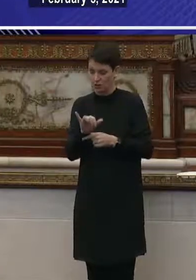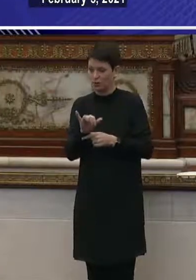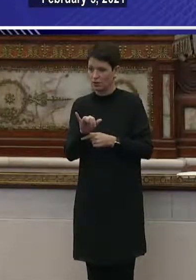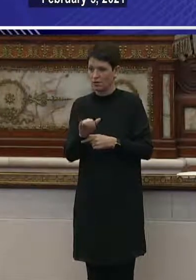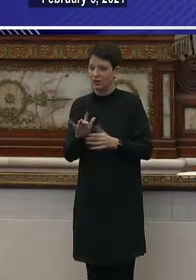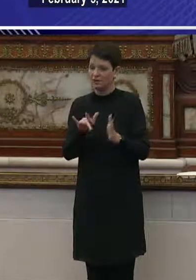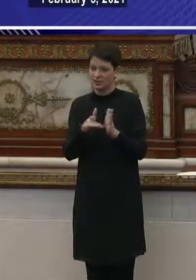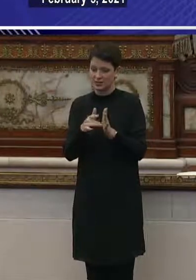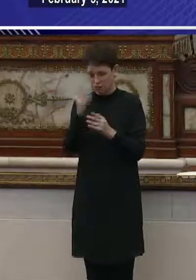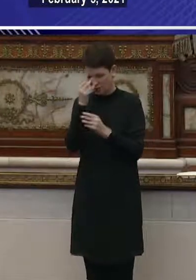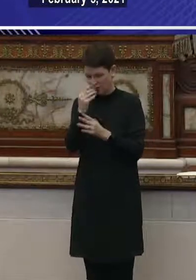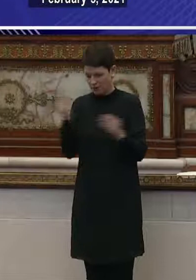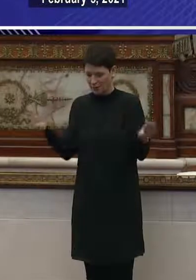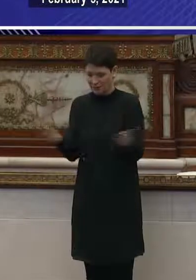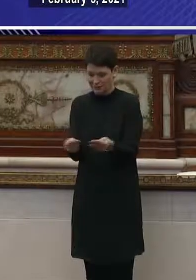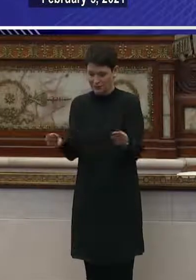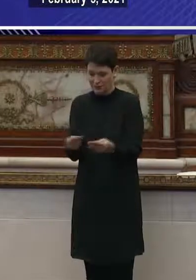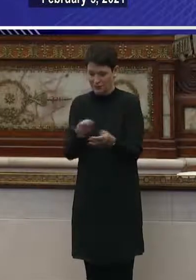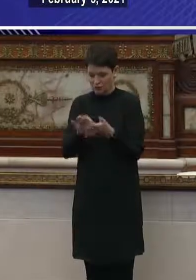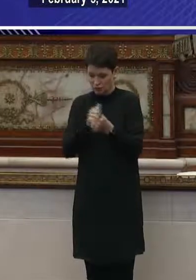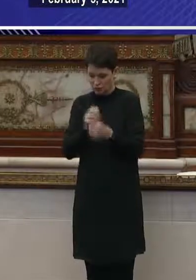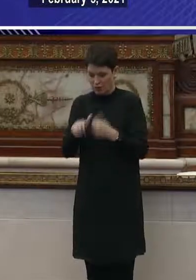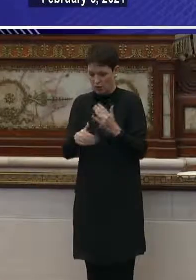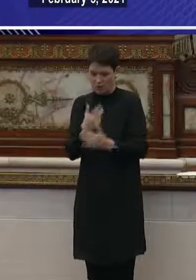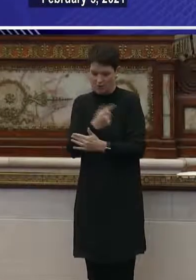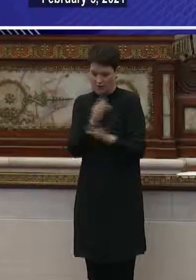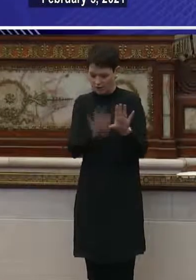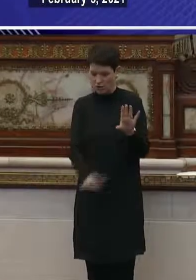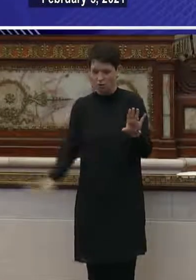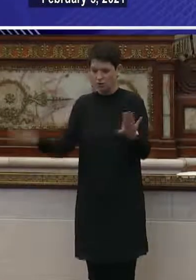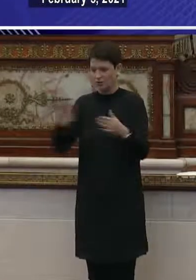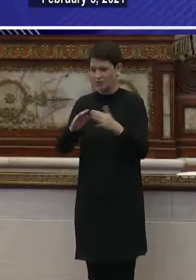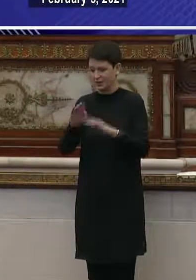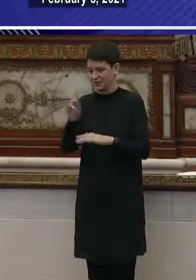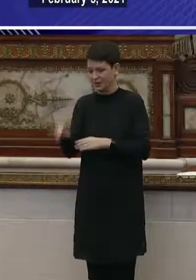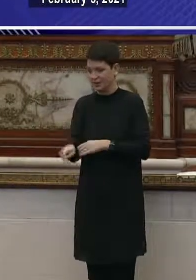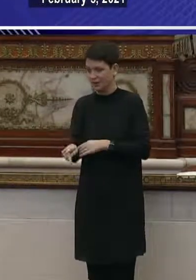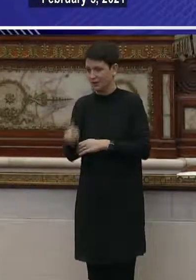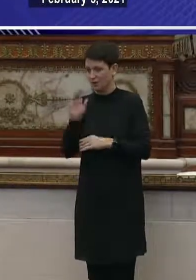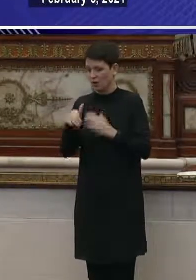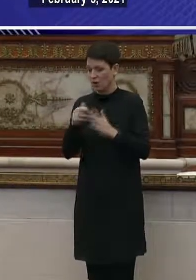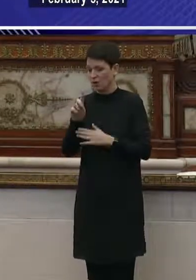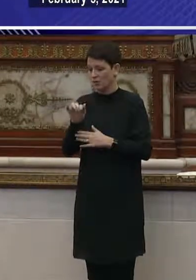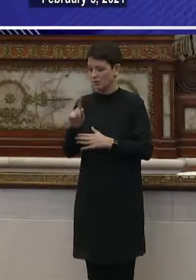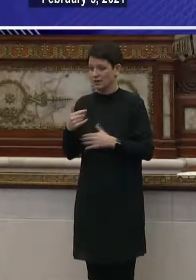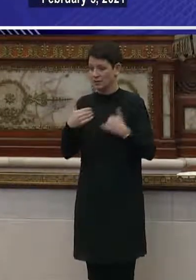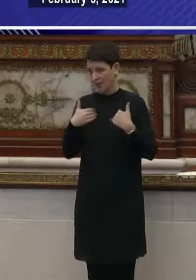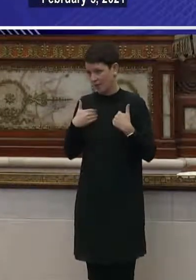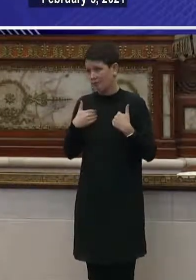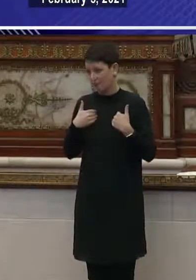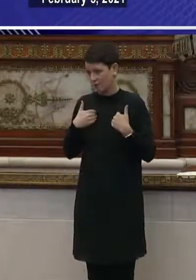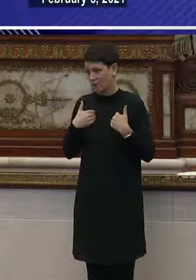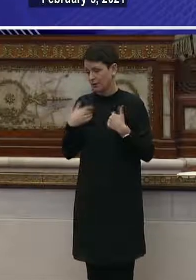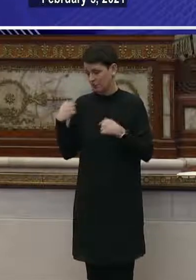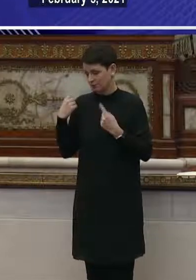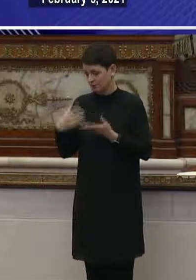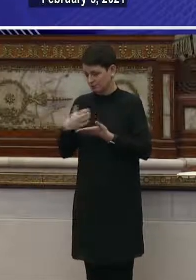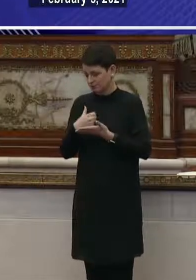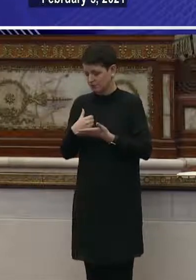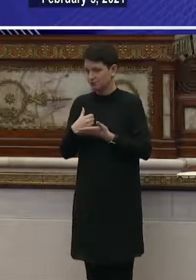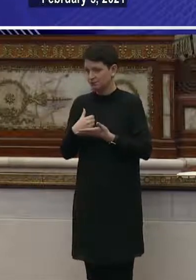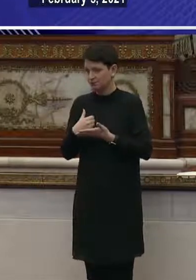information source for tracking all of our vaccines across the city, for all the data that we have about vaccines. And that's true